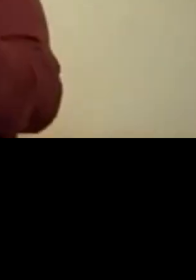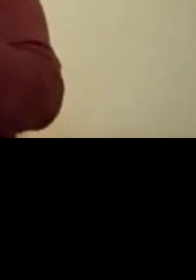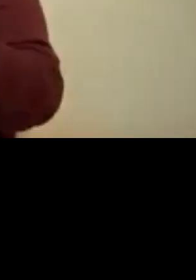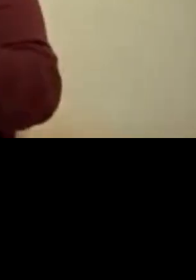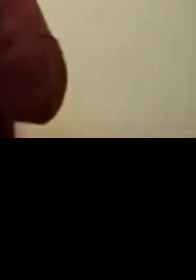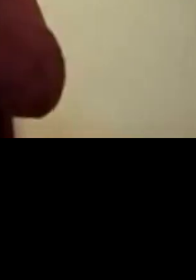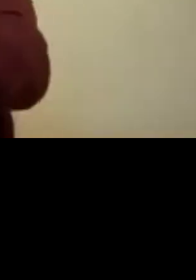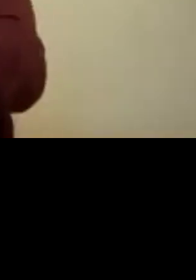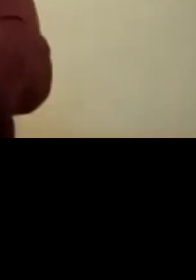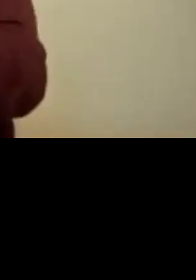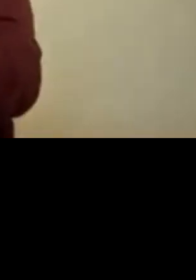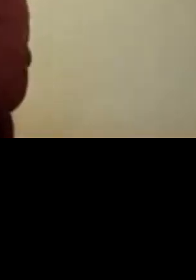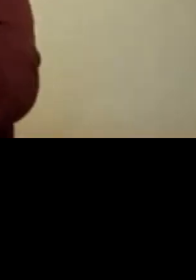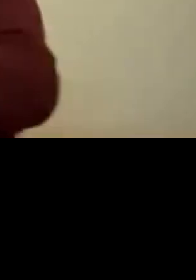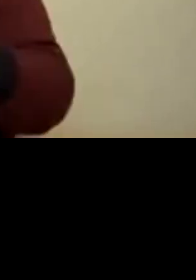impact of this intervention.